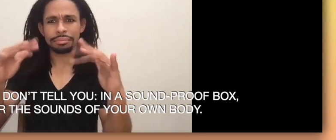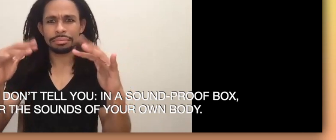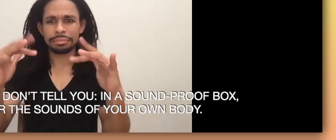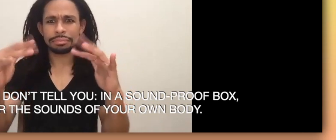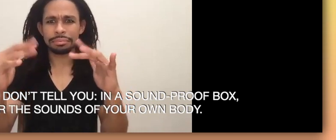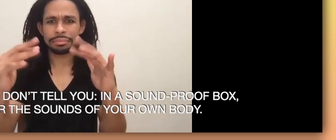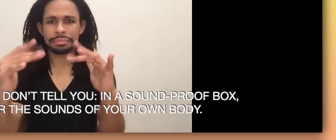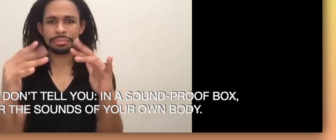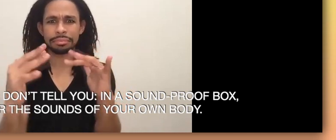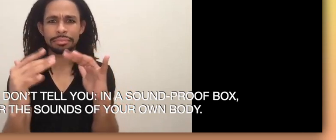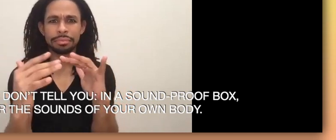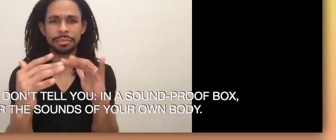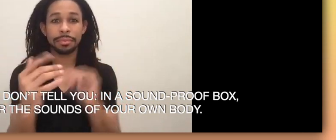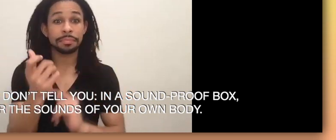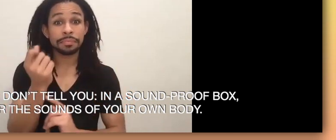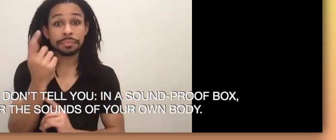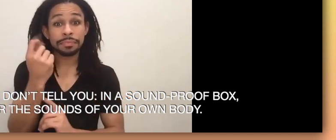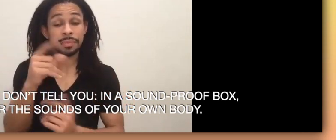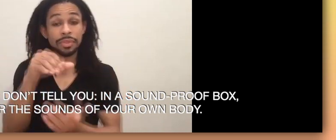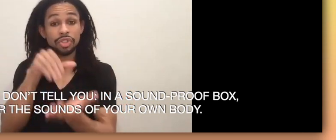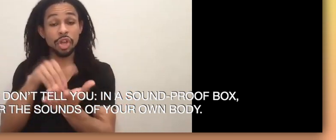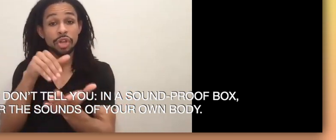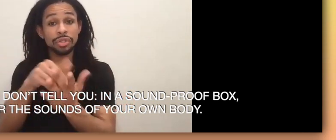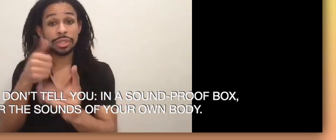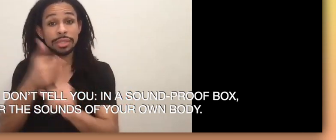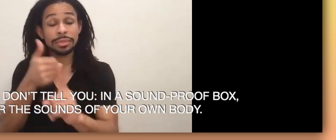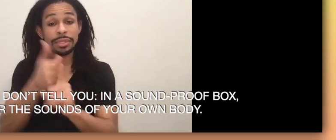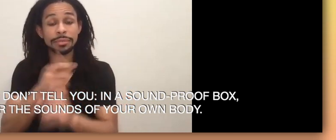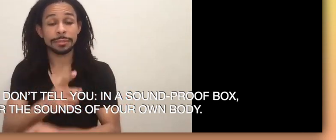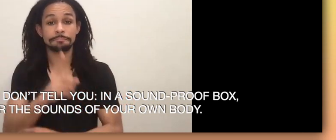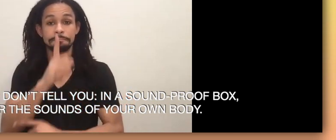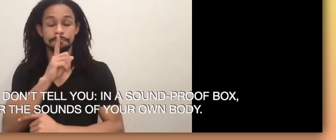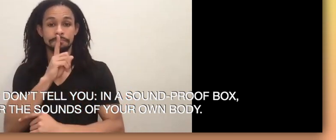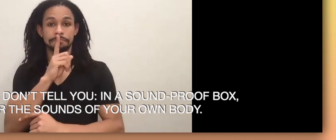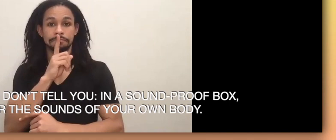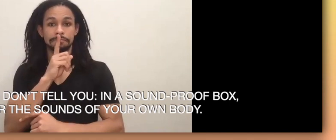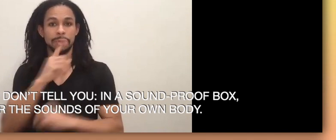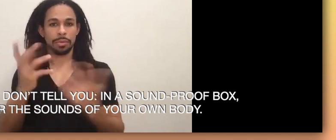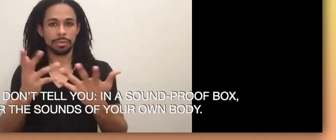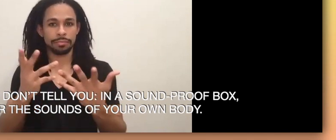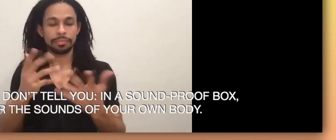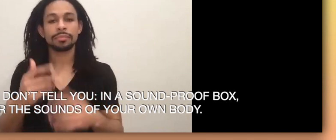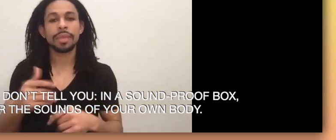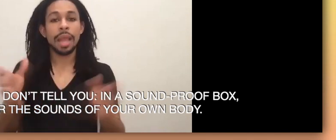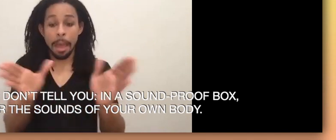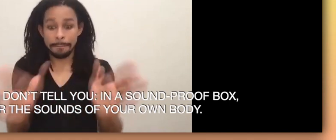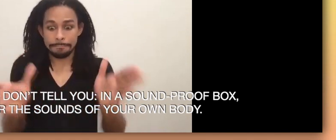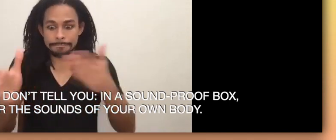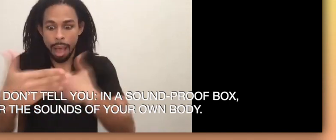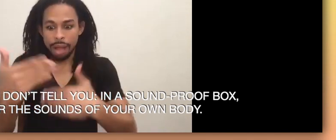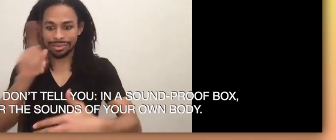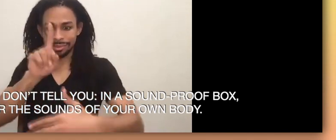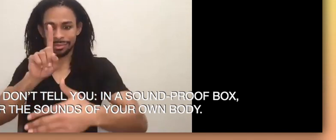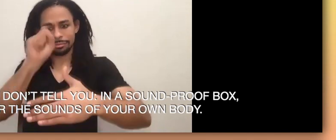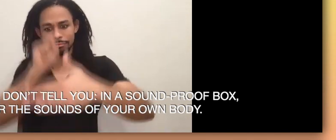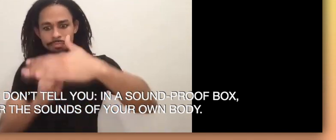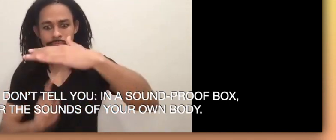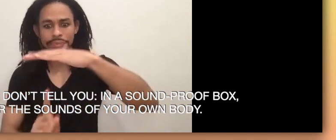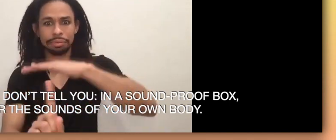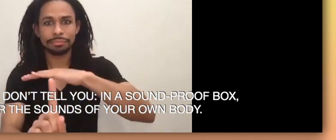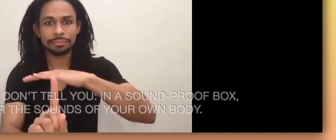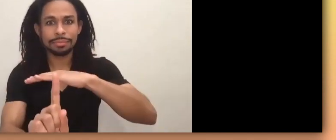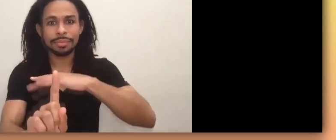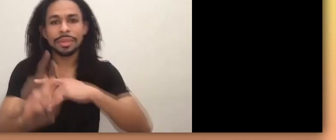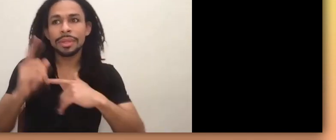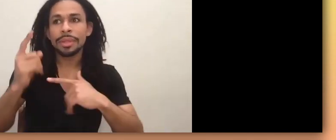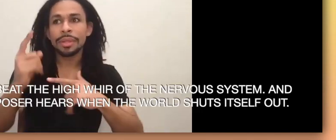What the doctors don't tell you. In a soundproof box, you can hear the sounds of your own